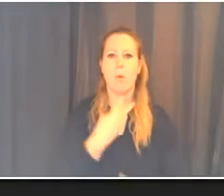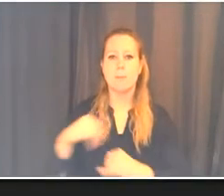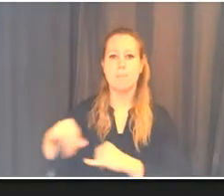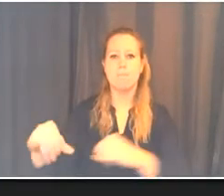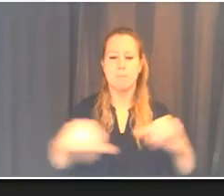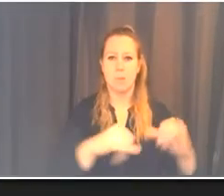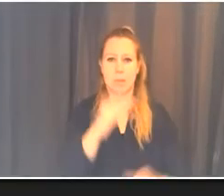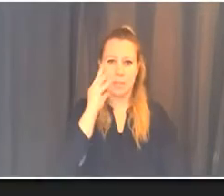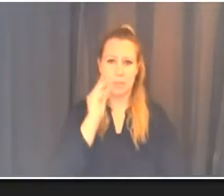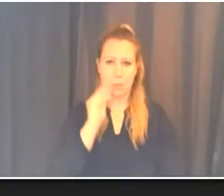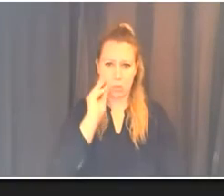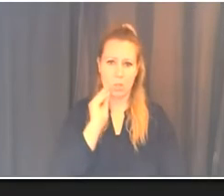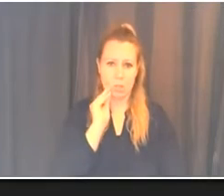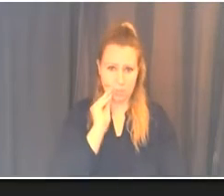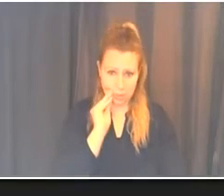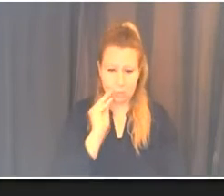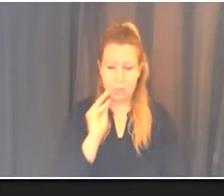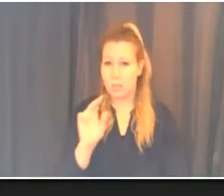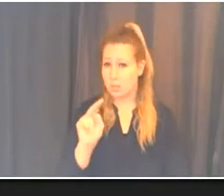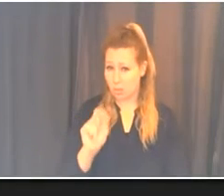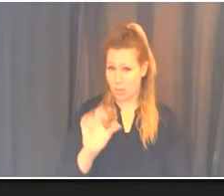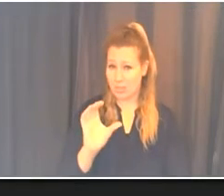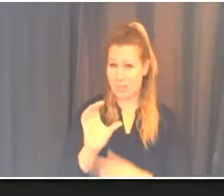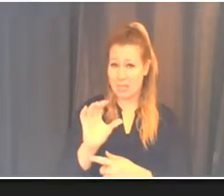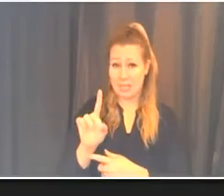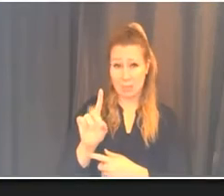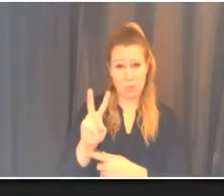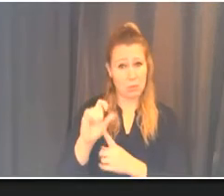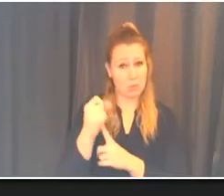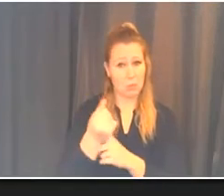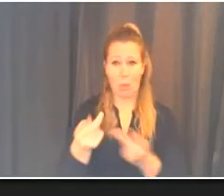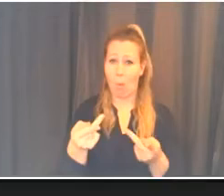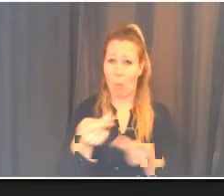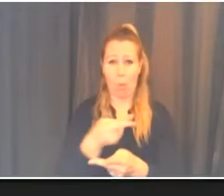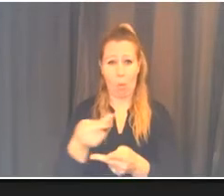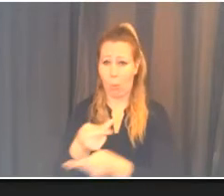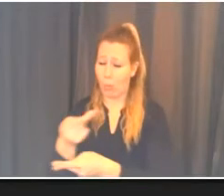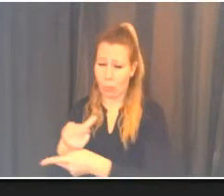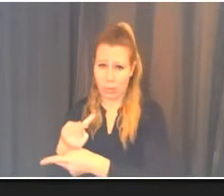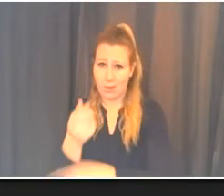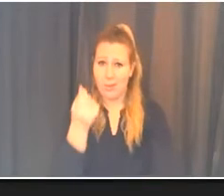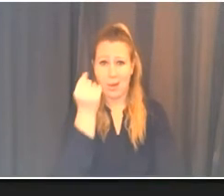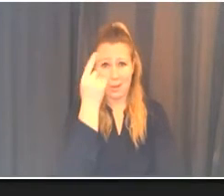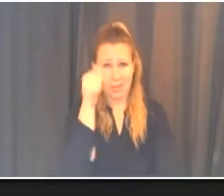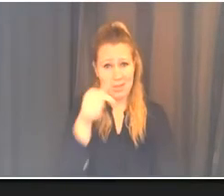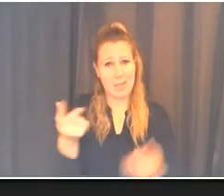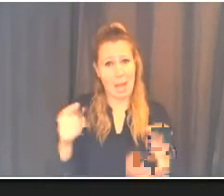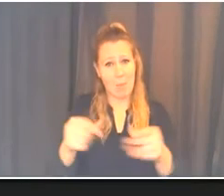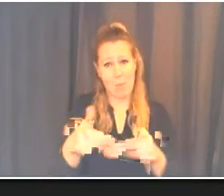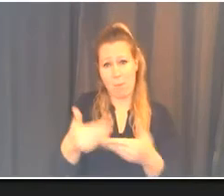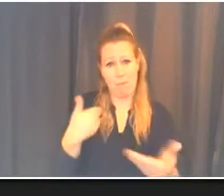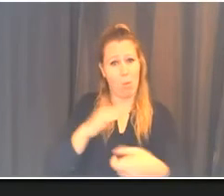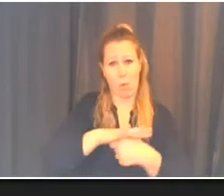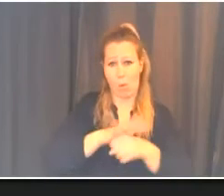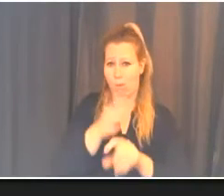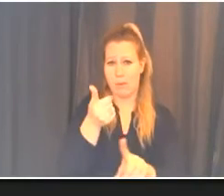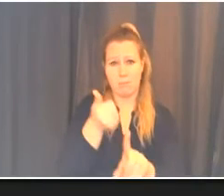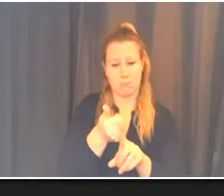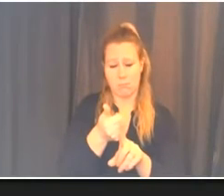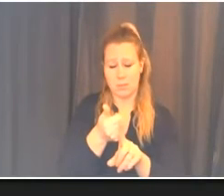increase Investments to these providers please reference the research on this issue which I've included in the written testimony I